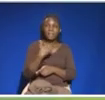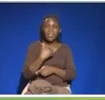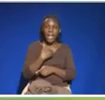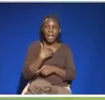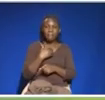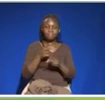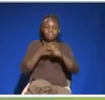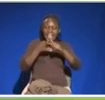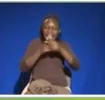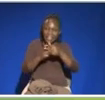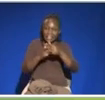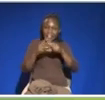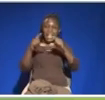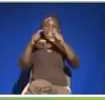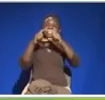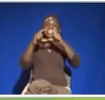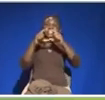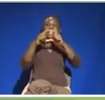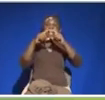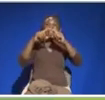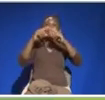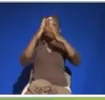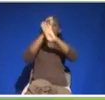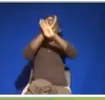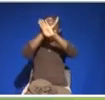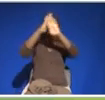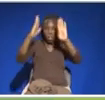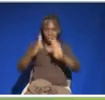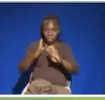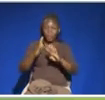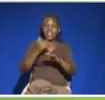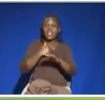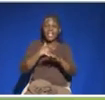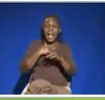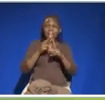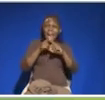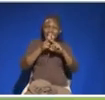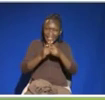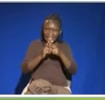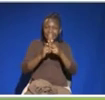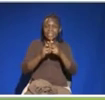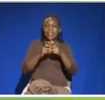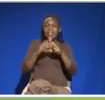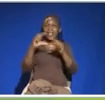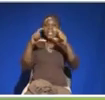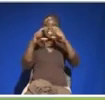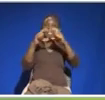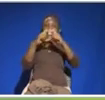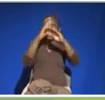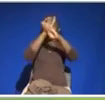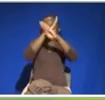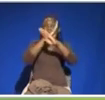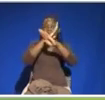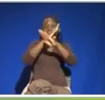wall. If you look at that diagram, you will see a cell wall labeled somewhere.